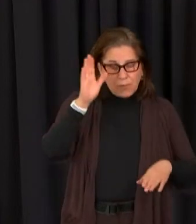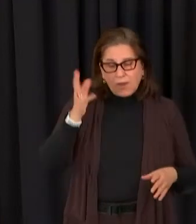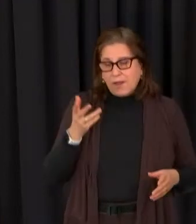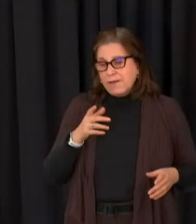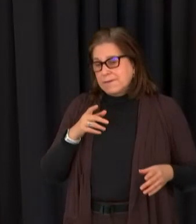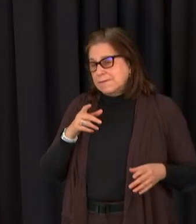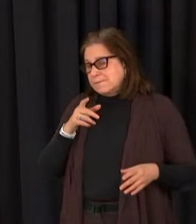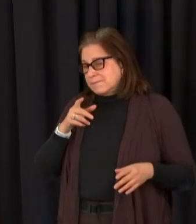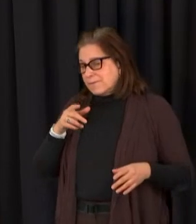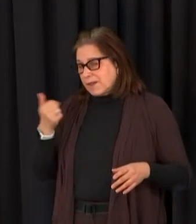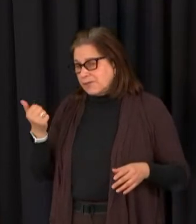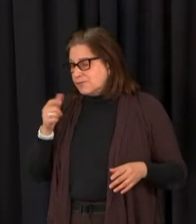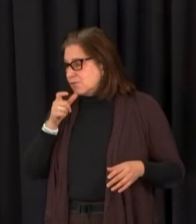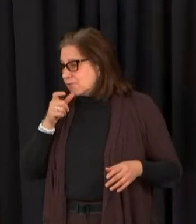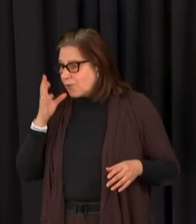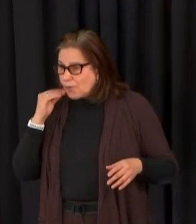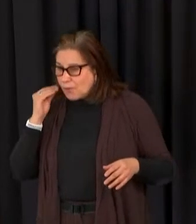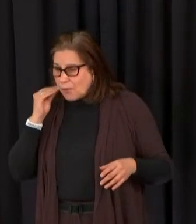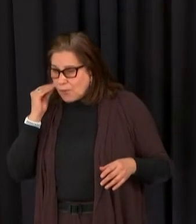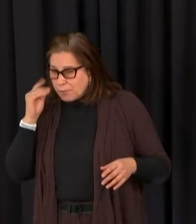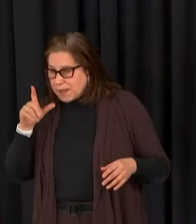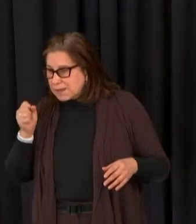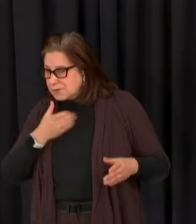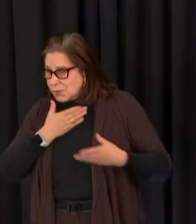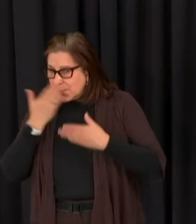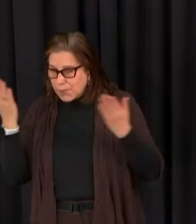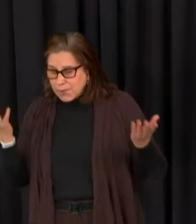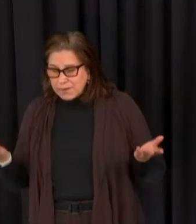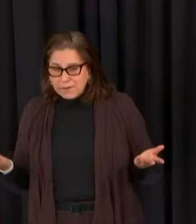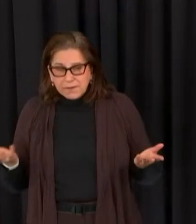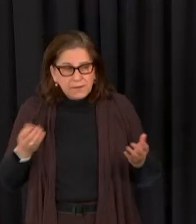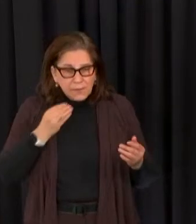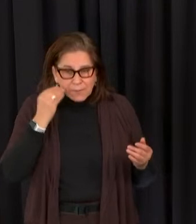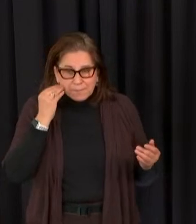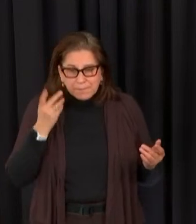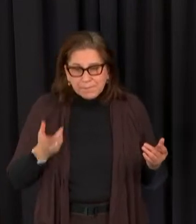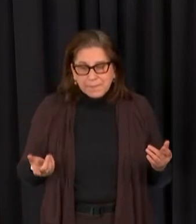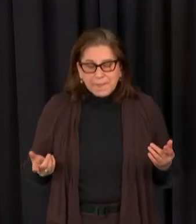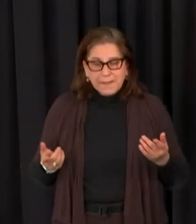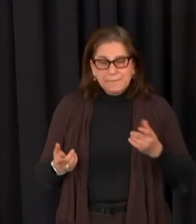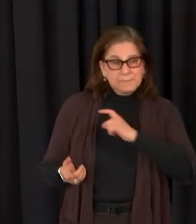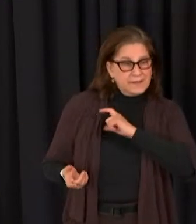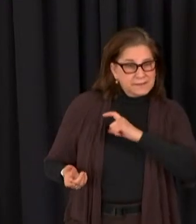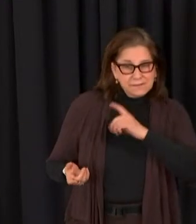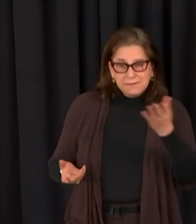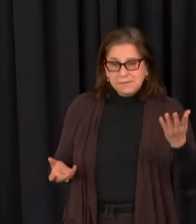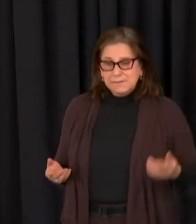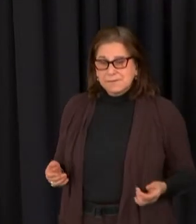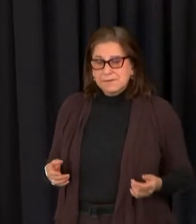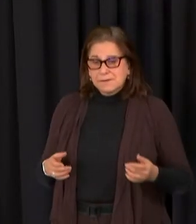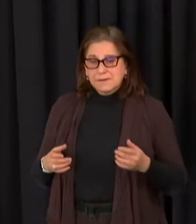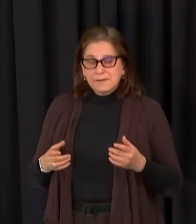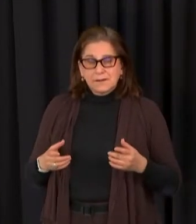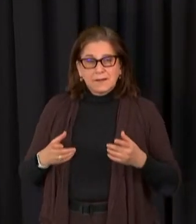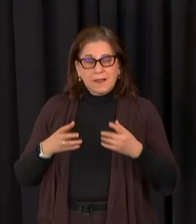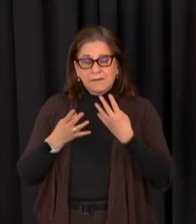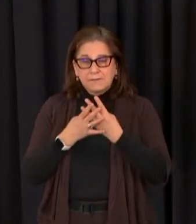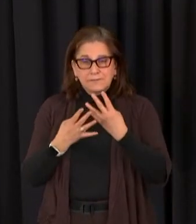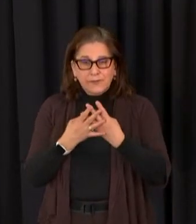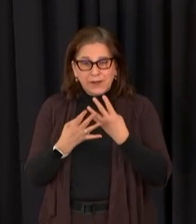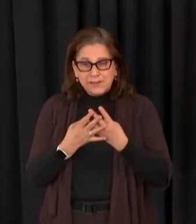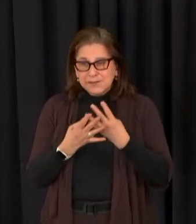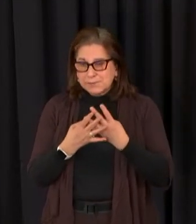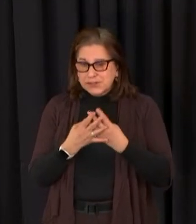individuals experiencing homelessness, members of the Metropolitan Police Department, Department of Corrections